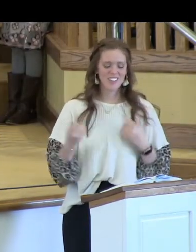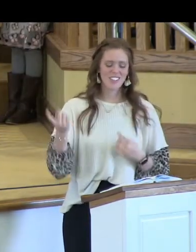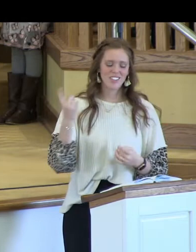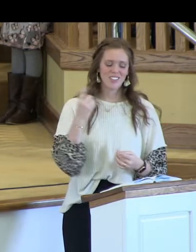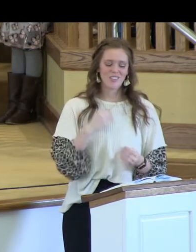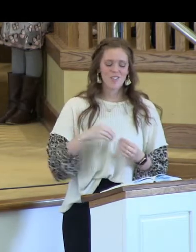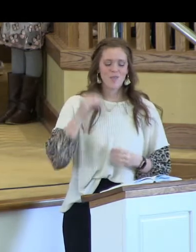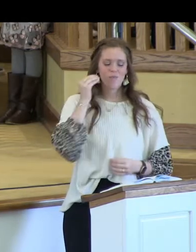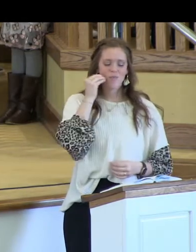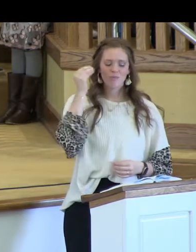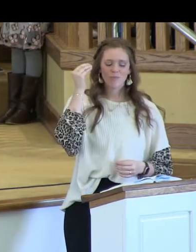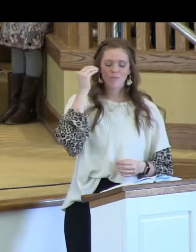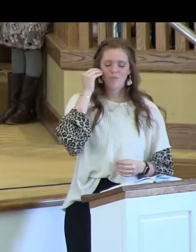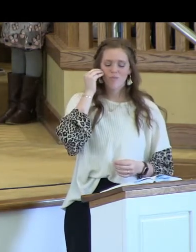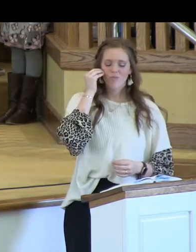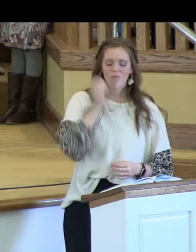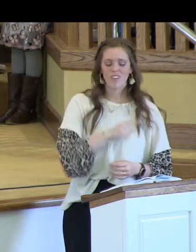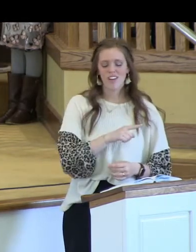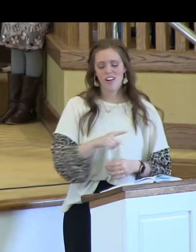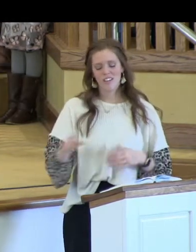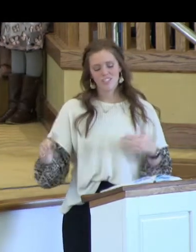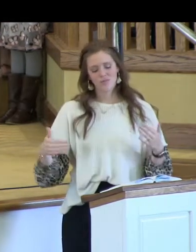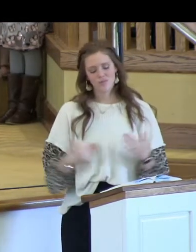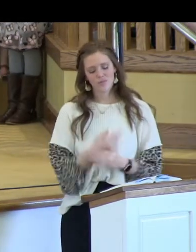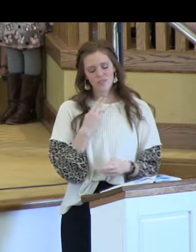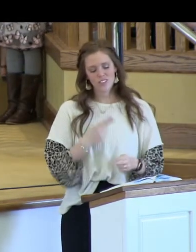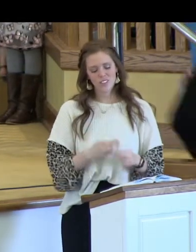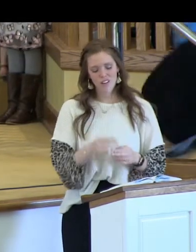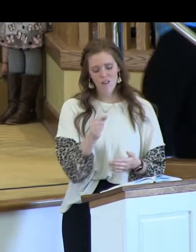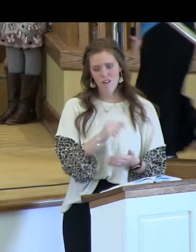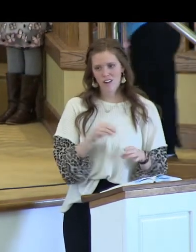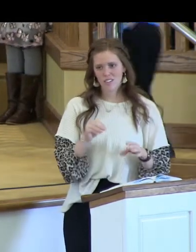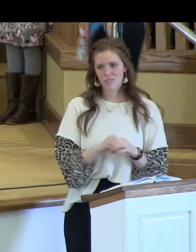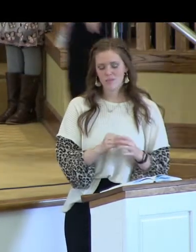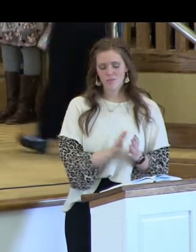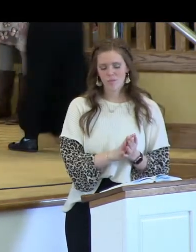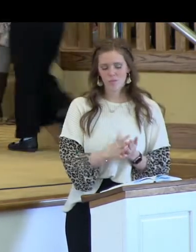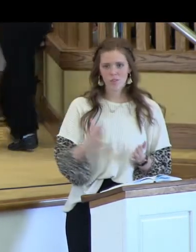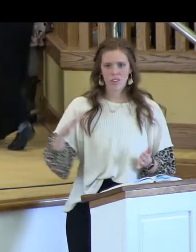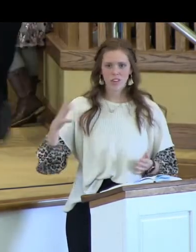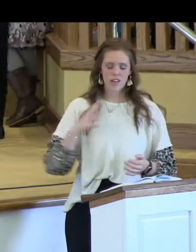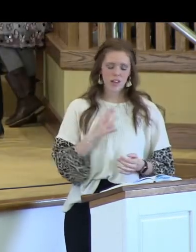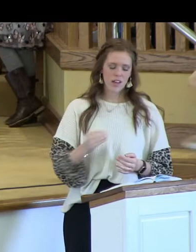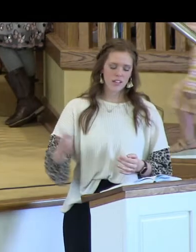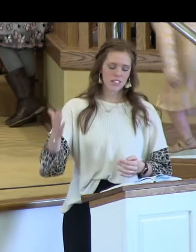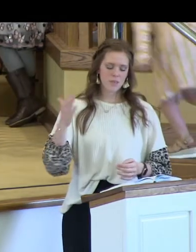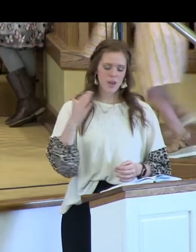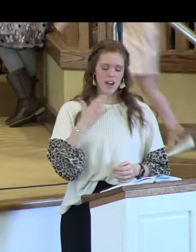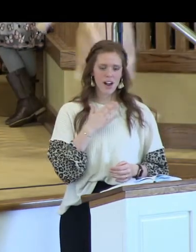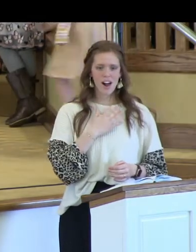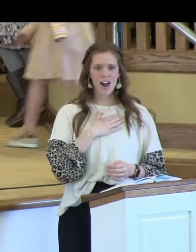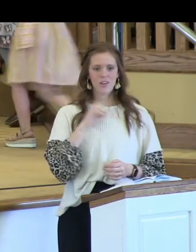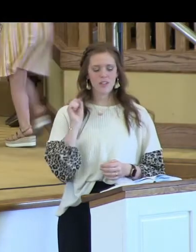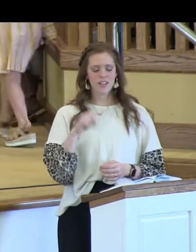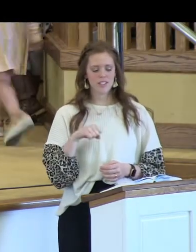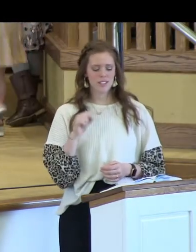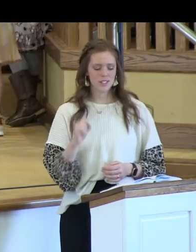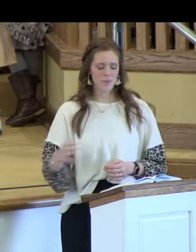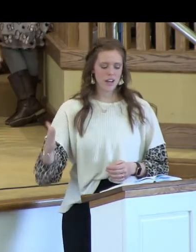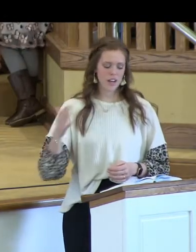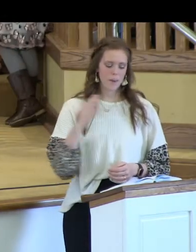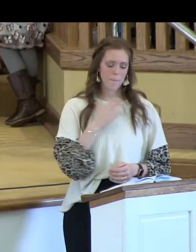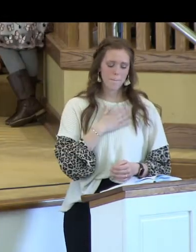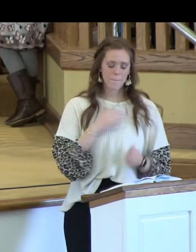come home. There's a new name written down in glory, and it's mine, oh yes,